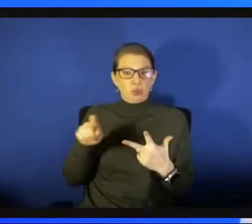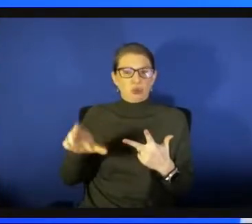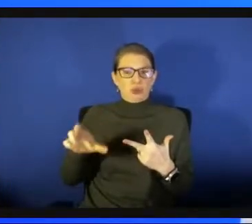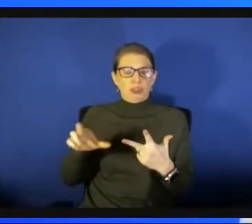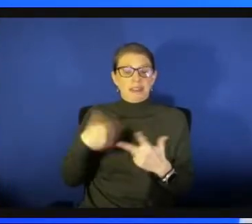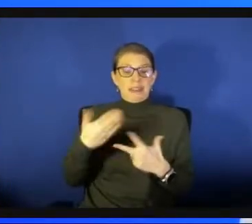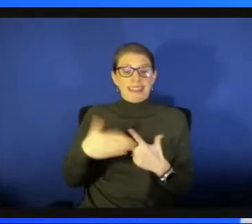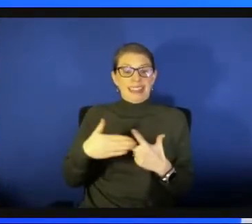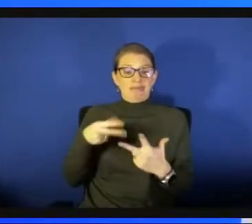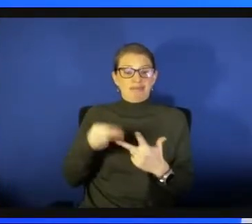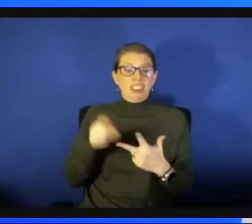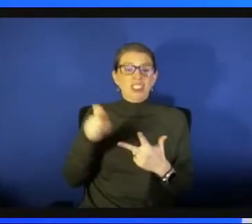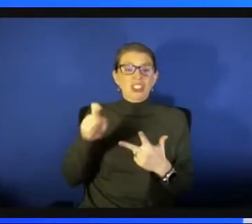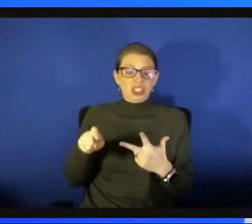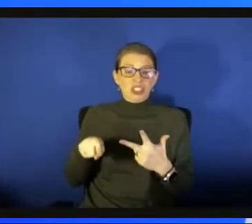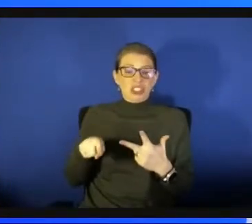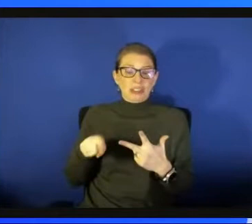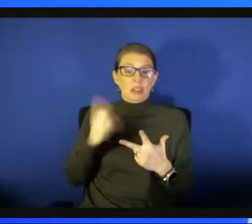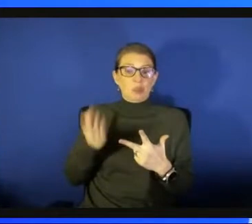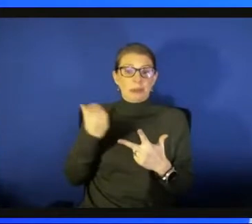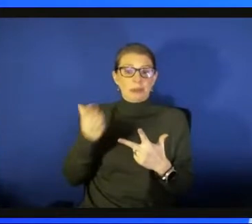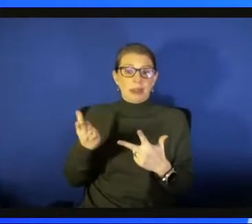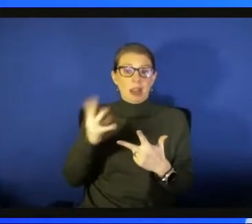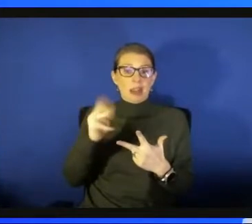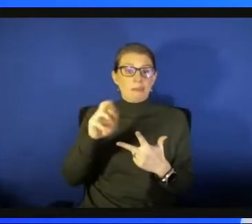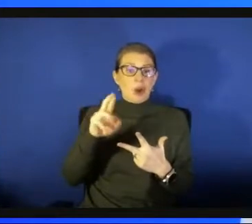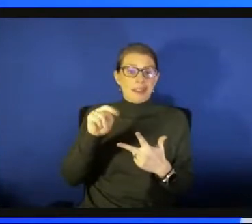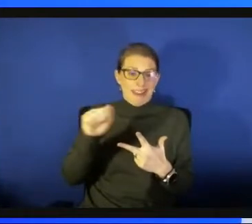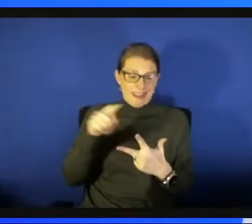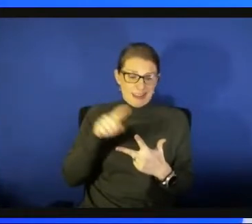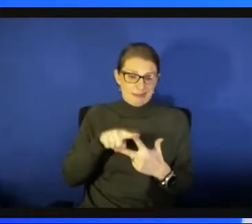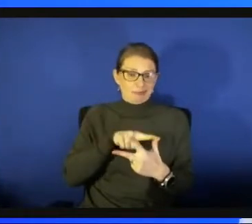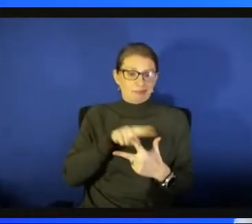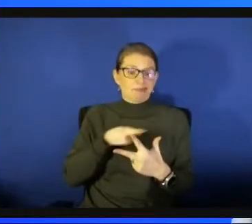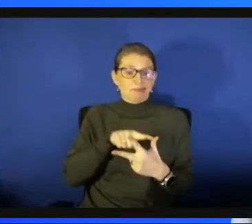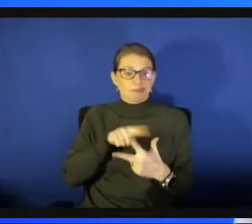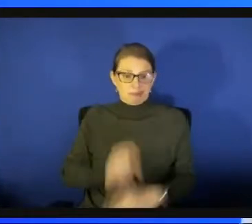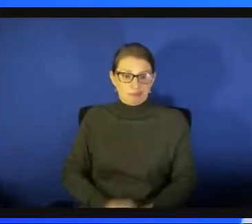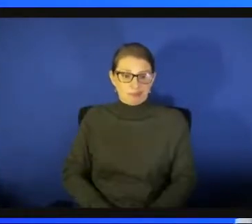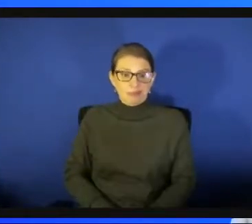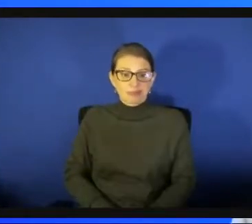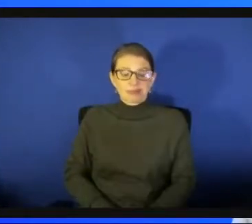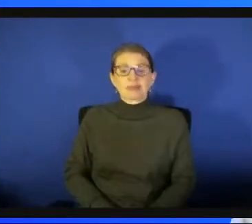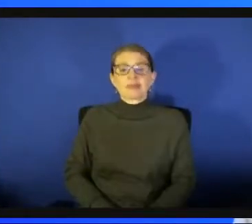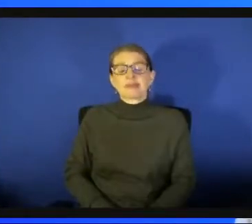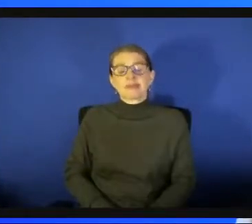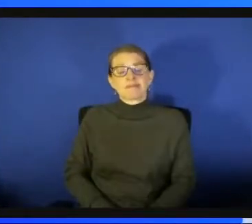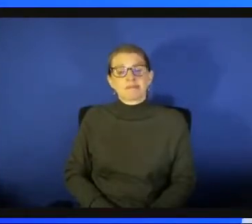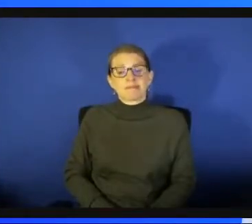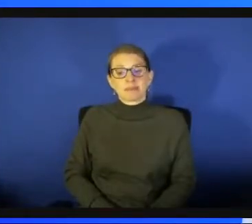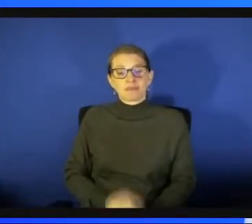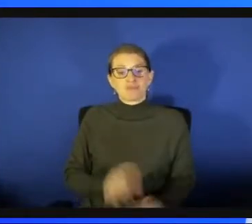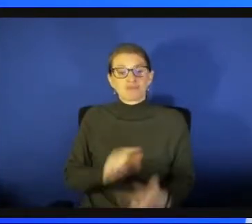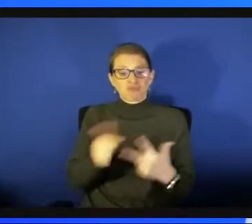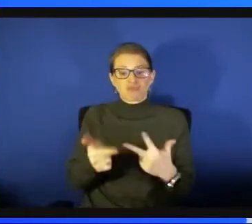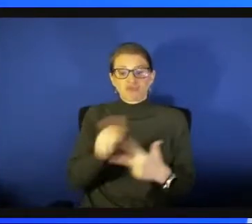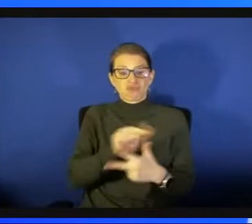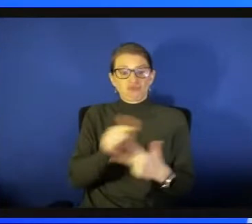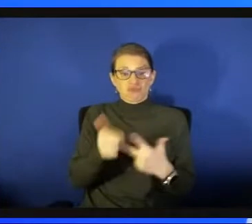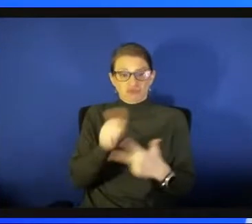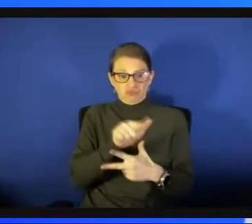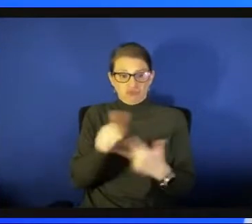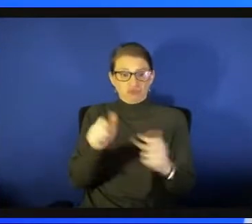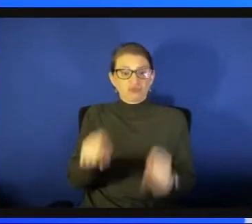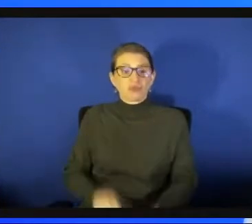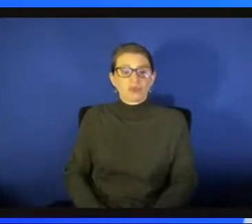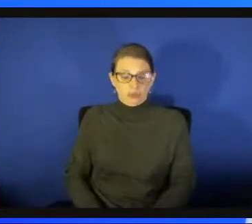really should be, it is recommended to have an mRNA vaccine. So that is important. You can mix and match that way as well, and I think that is